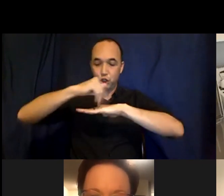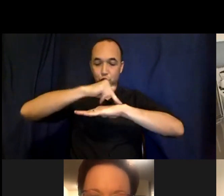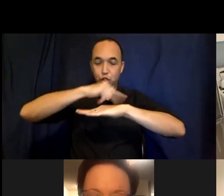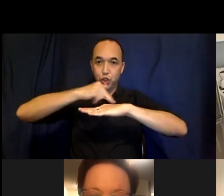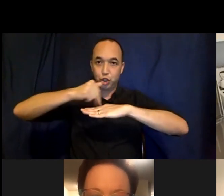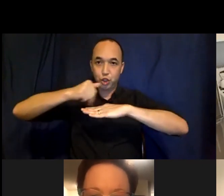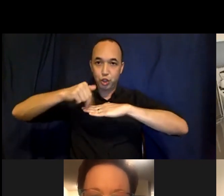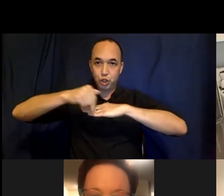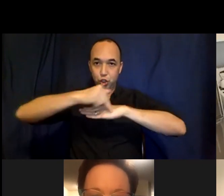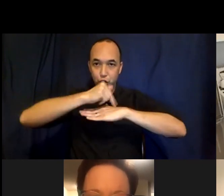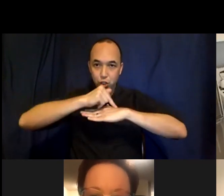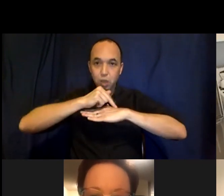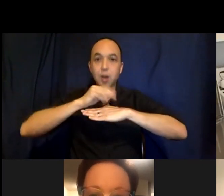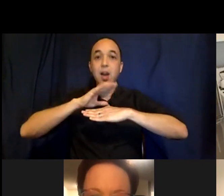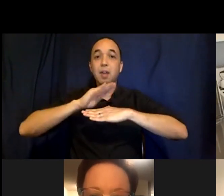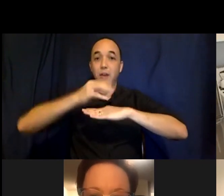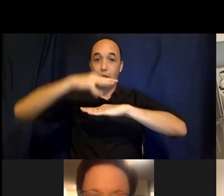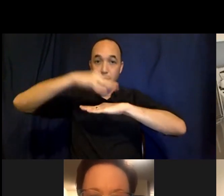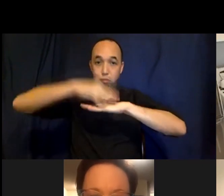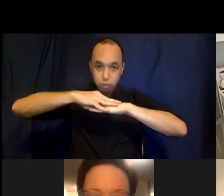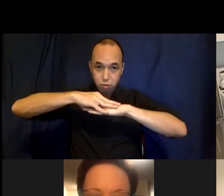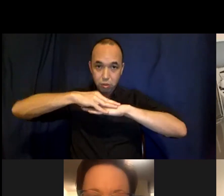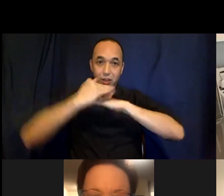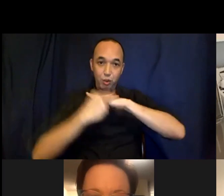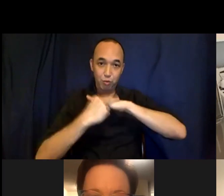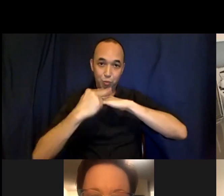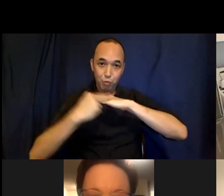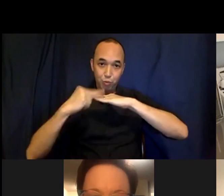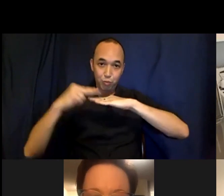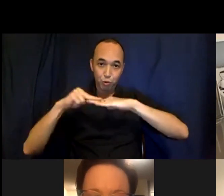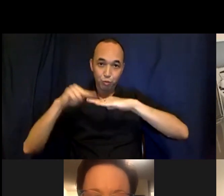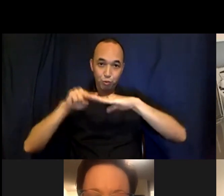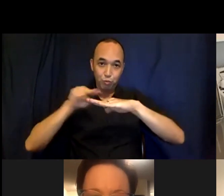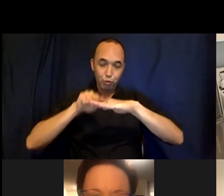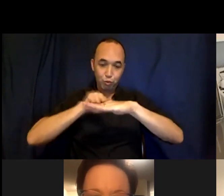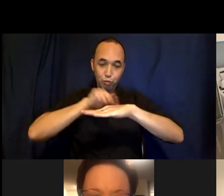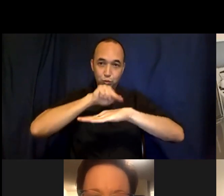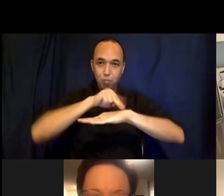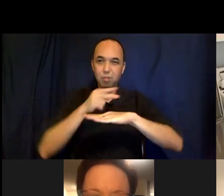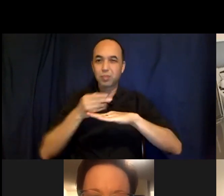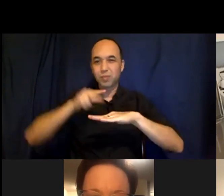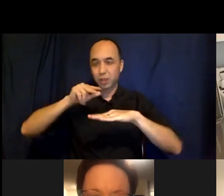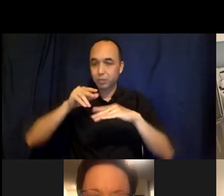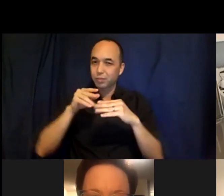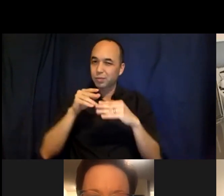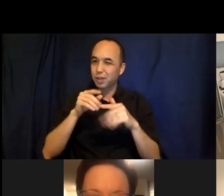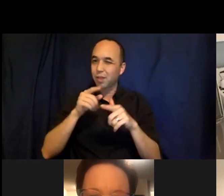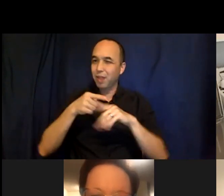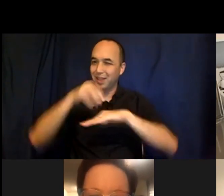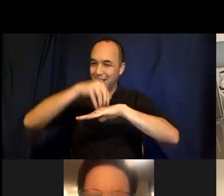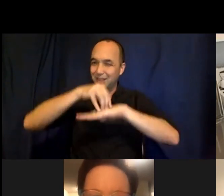in. It's not going to seal it all in, but it does a pretty good job. That way your insides don't become your